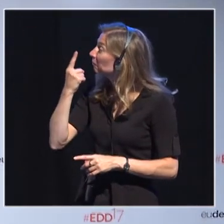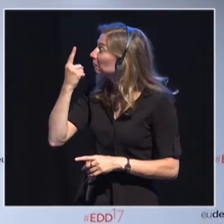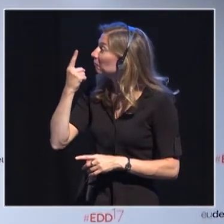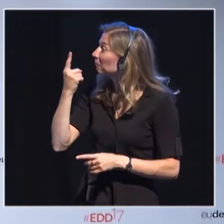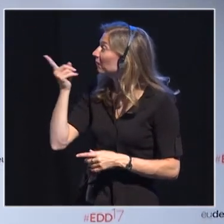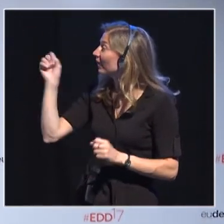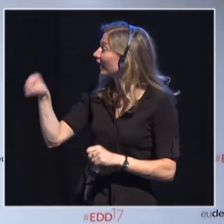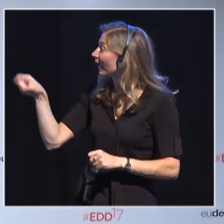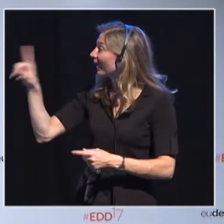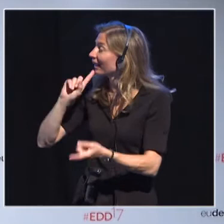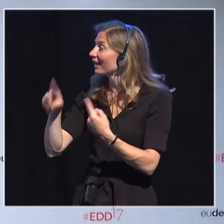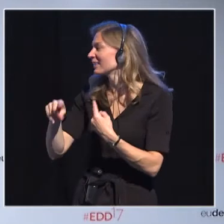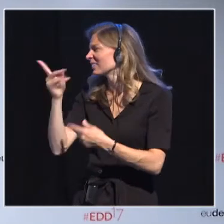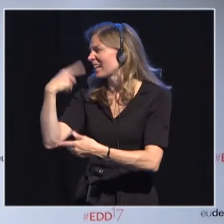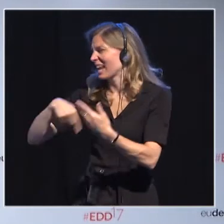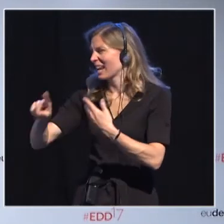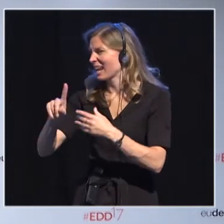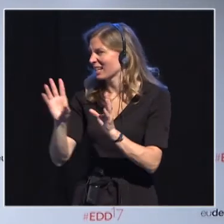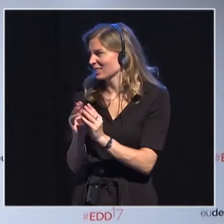okay. Yes.